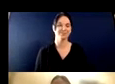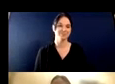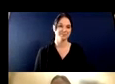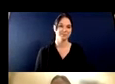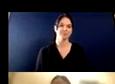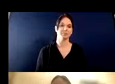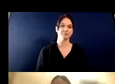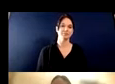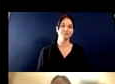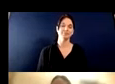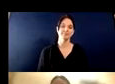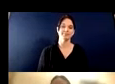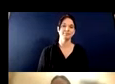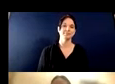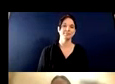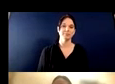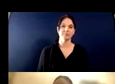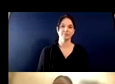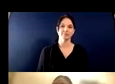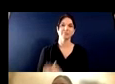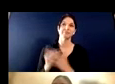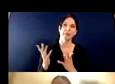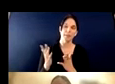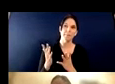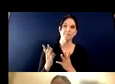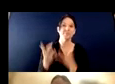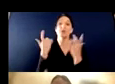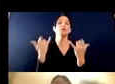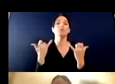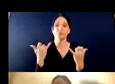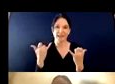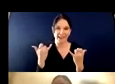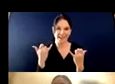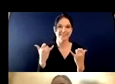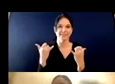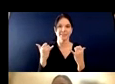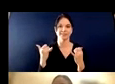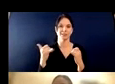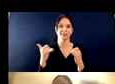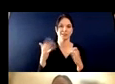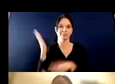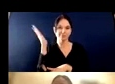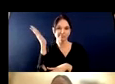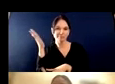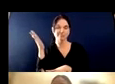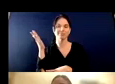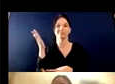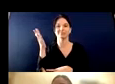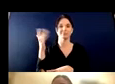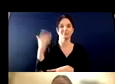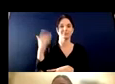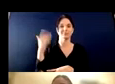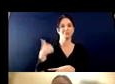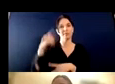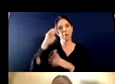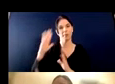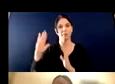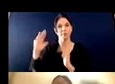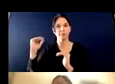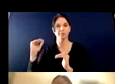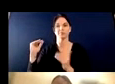So after attending, or in today's webinar, my hope is to be able to help